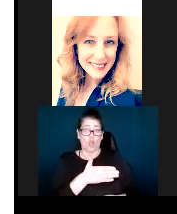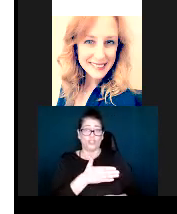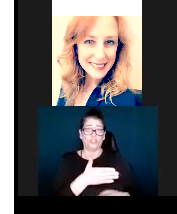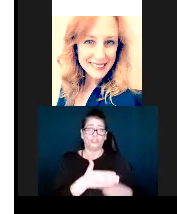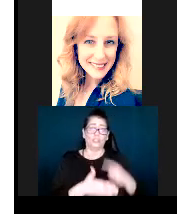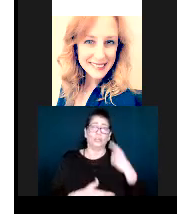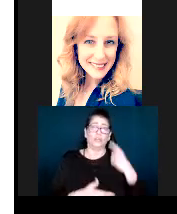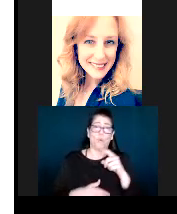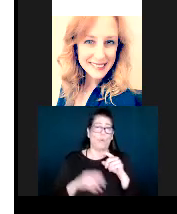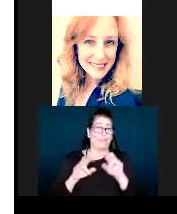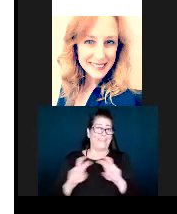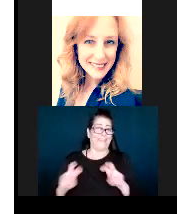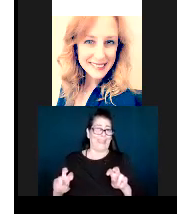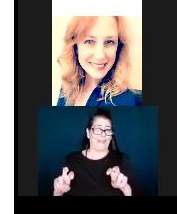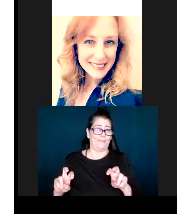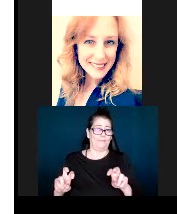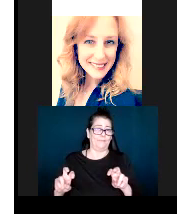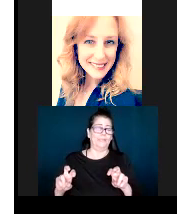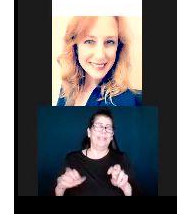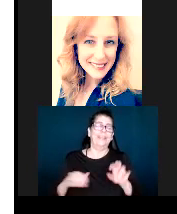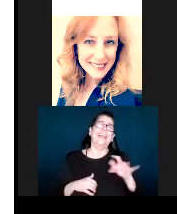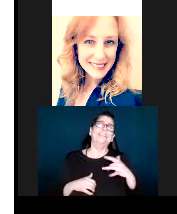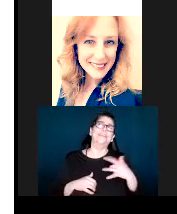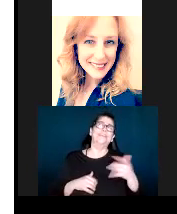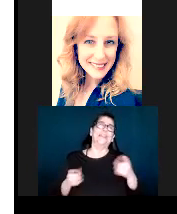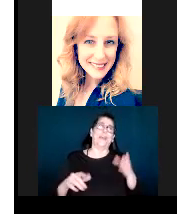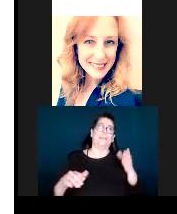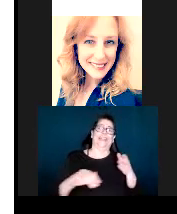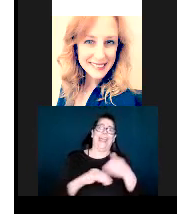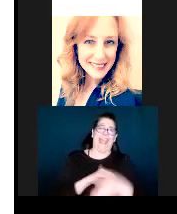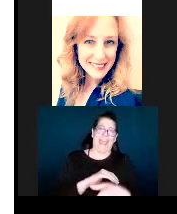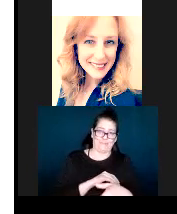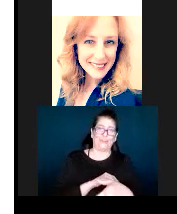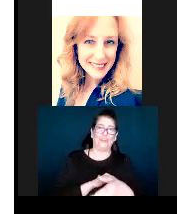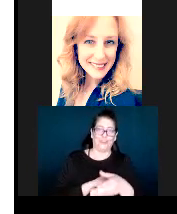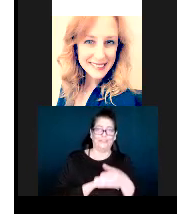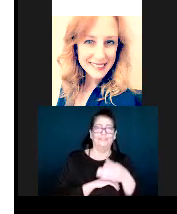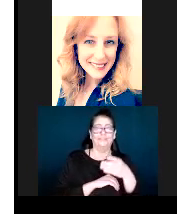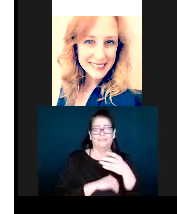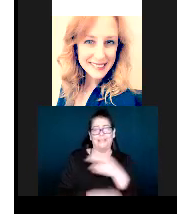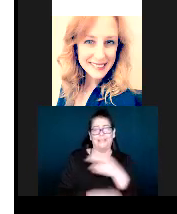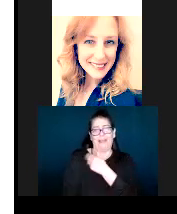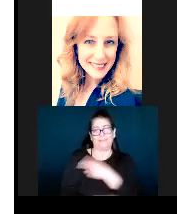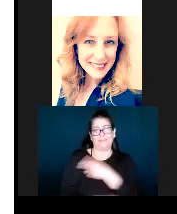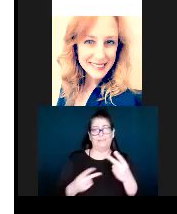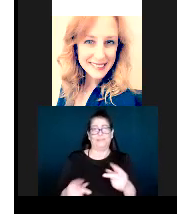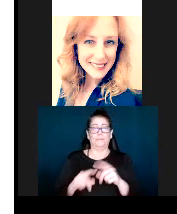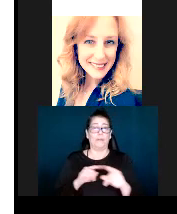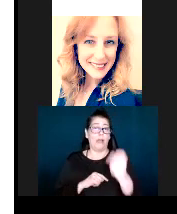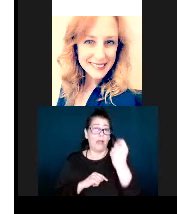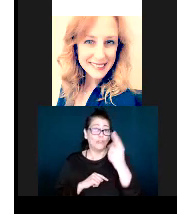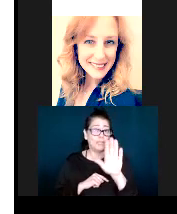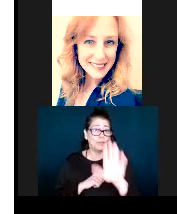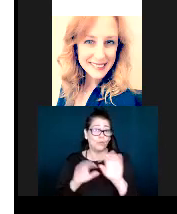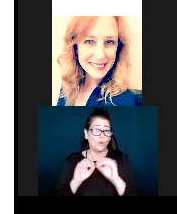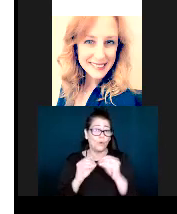Most of this time, this takes place after the hospital visit. So you want to make sure you understand your organization's resources